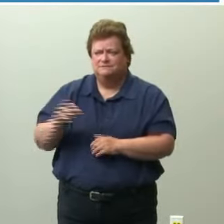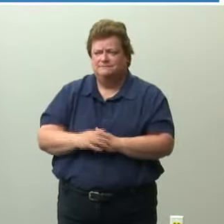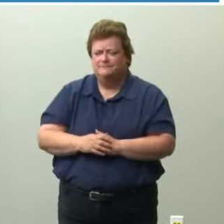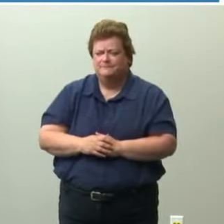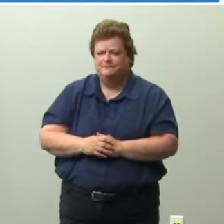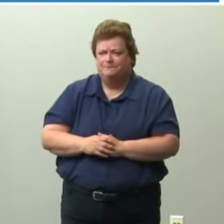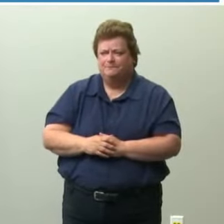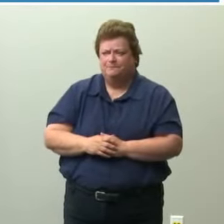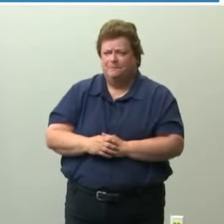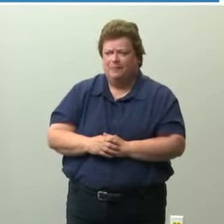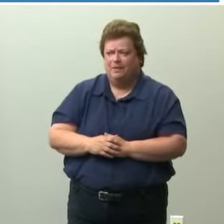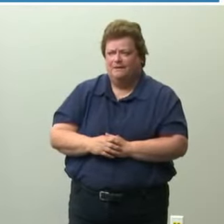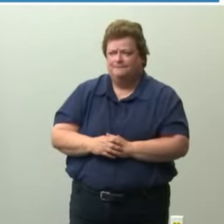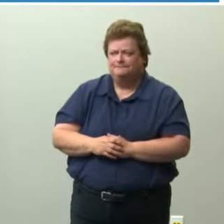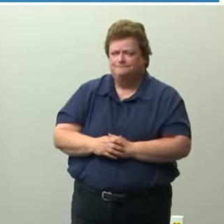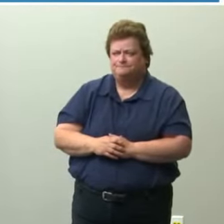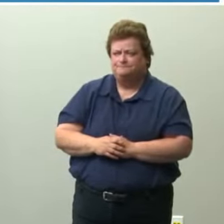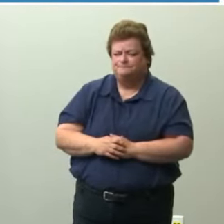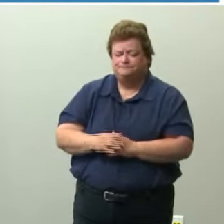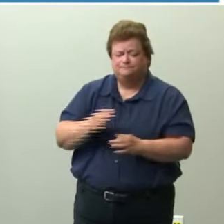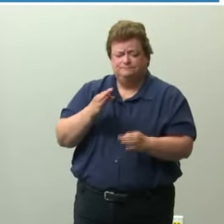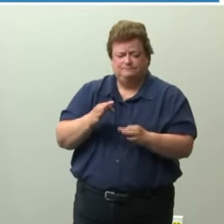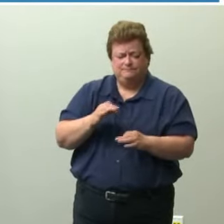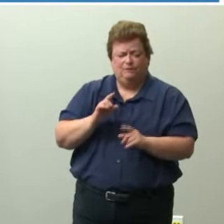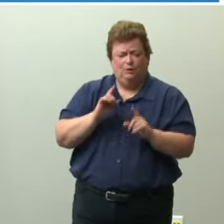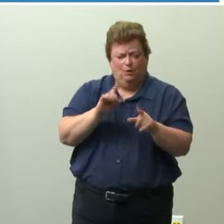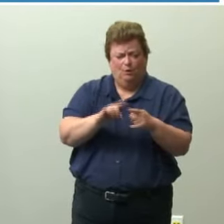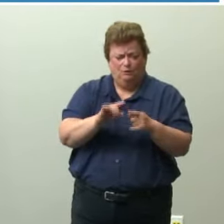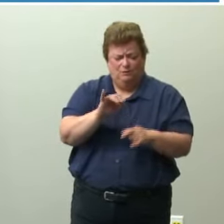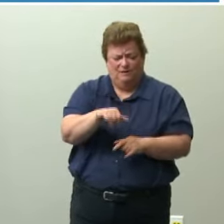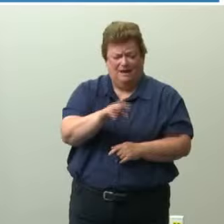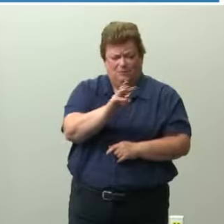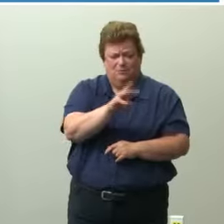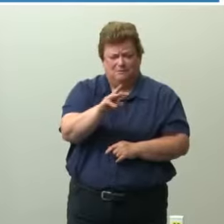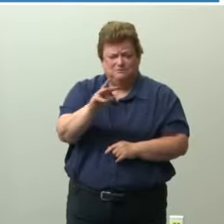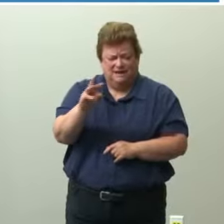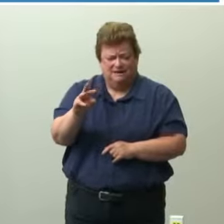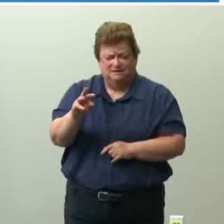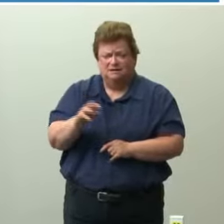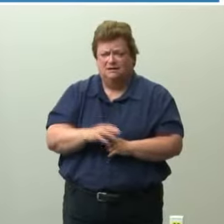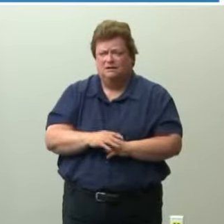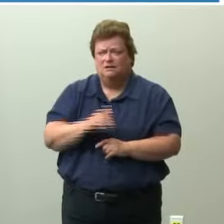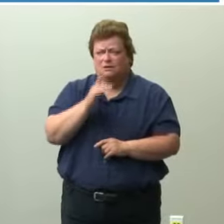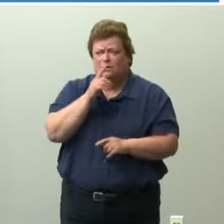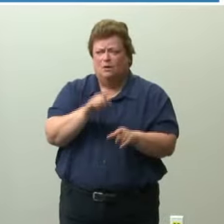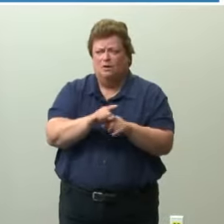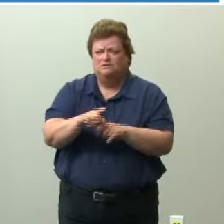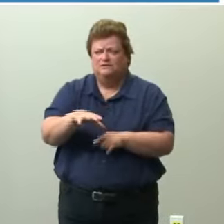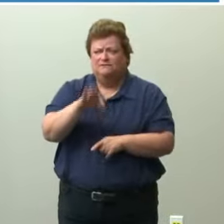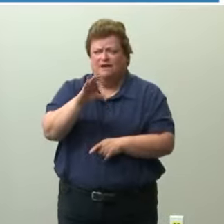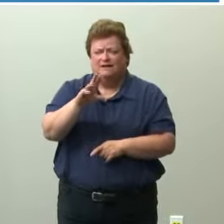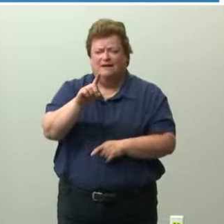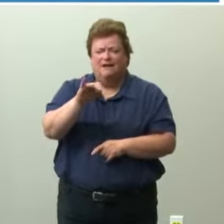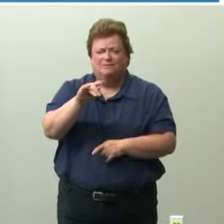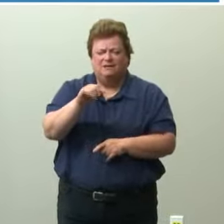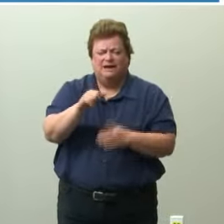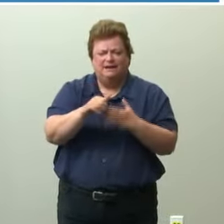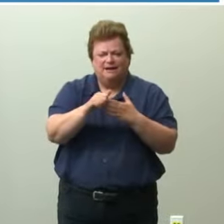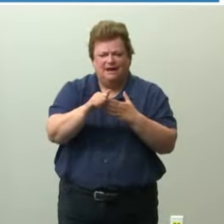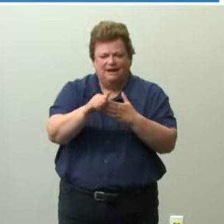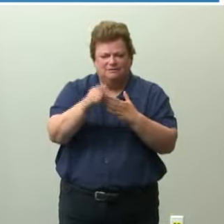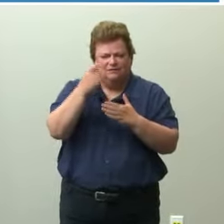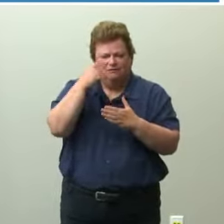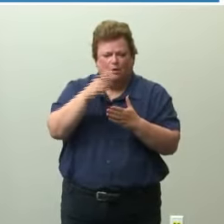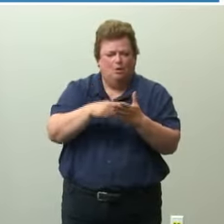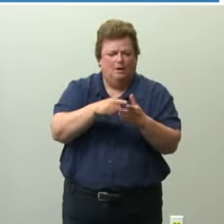402-441-8006. And if you go to the website, you will also find the updated guidance on